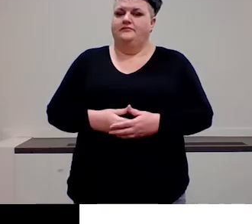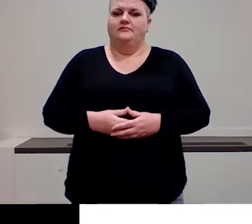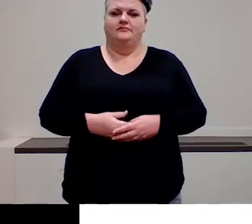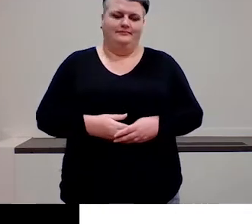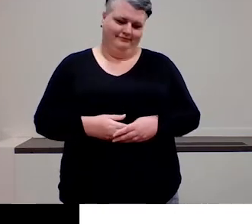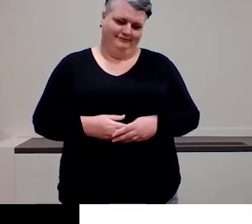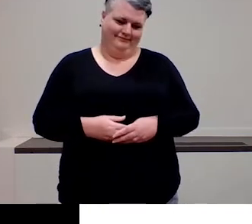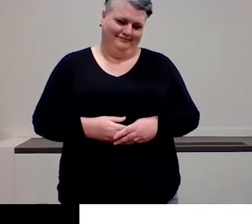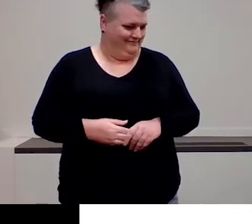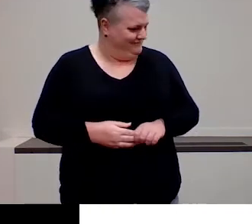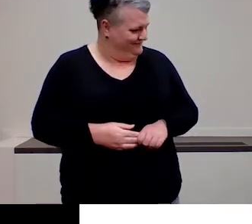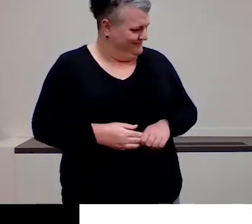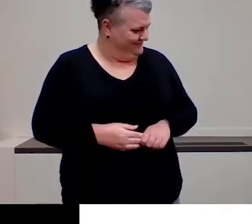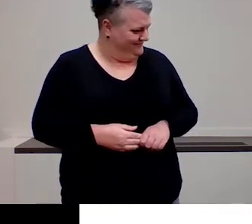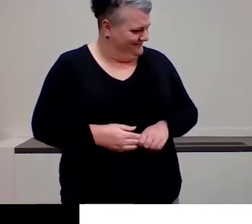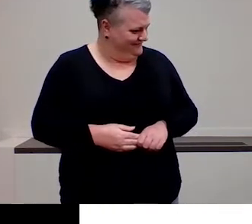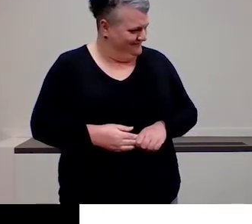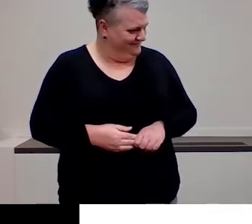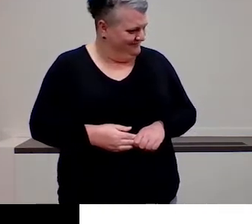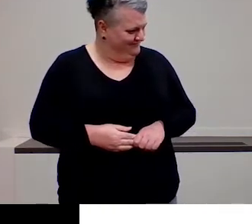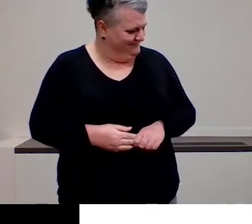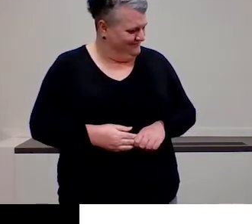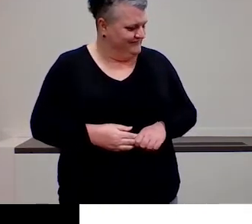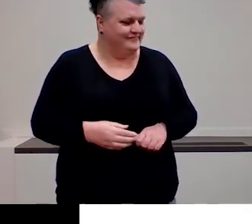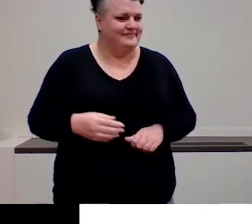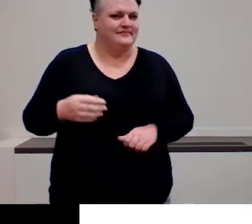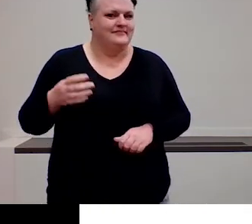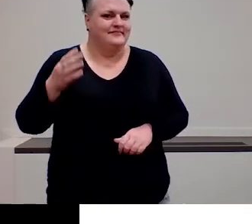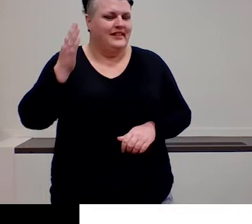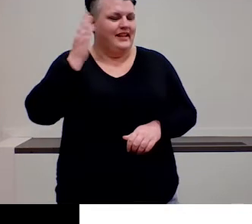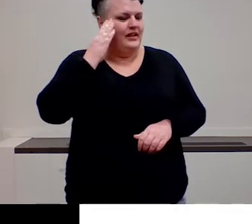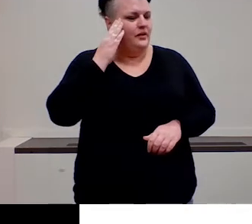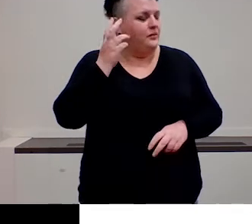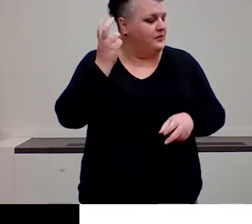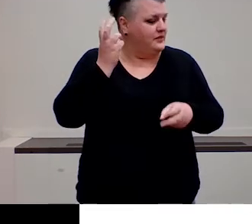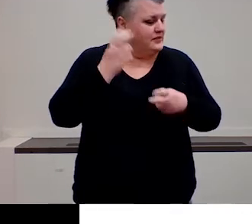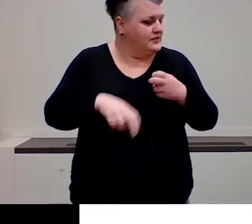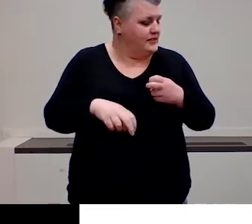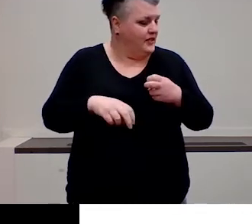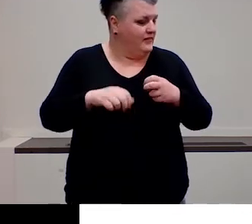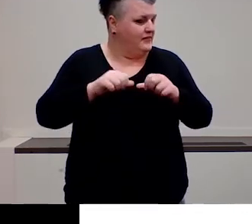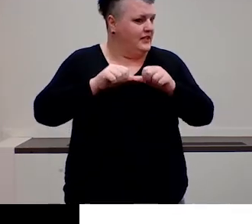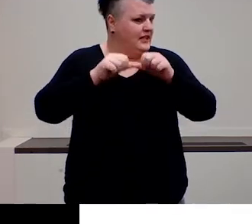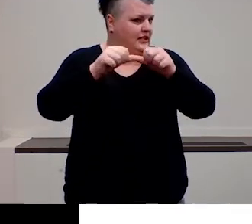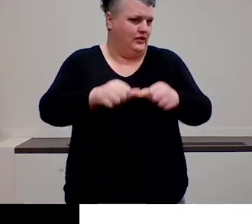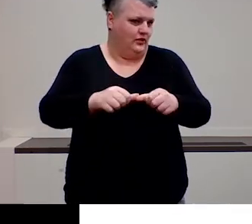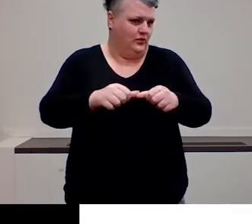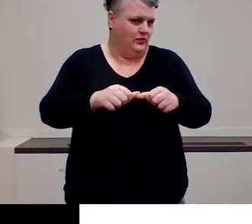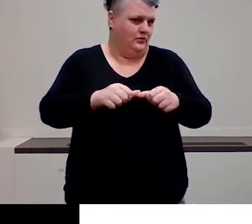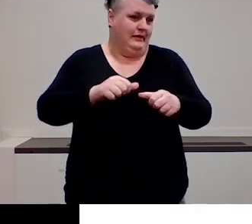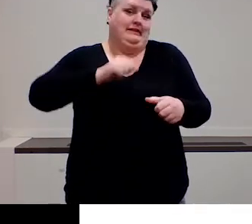Good evening. It's kind of hard to continue with anything and not talk about